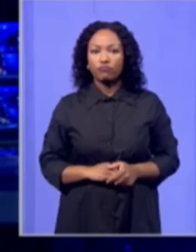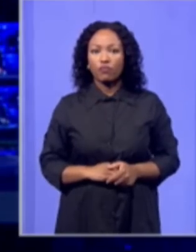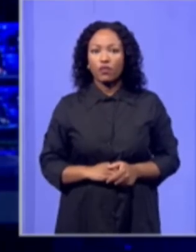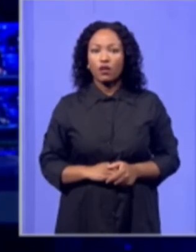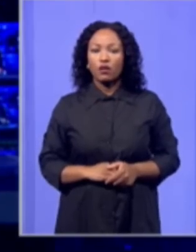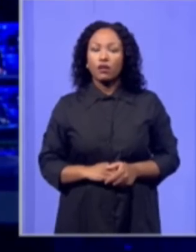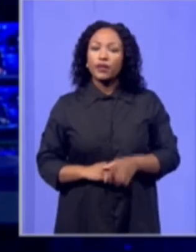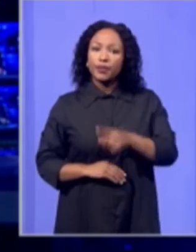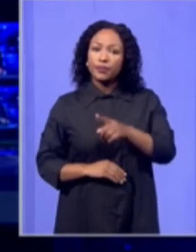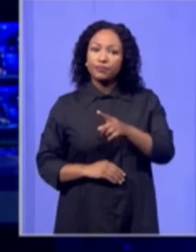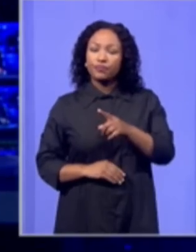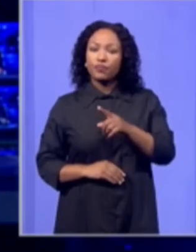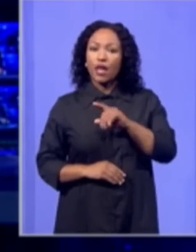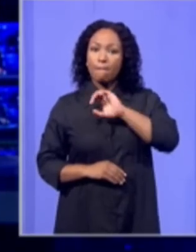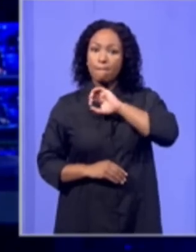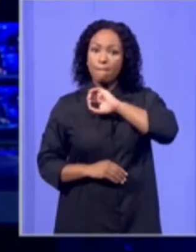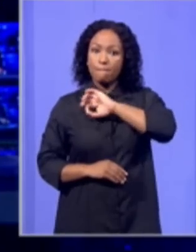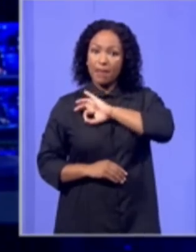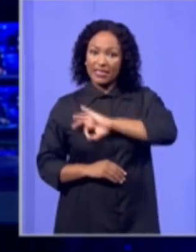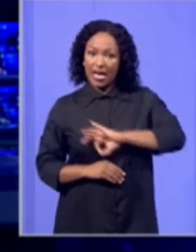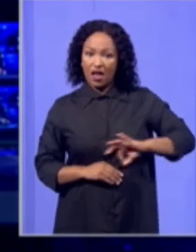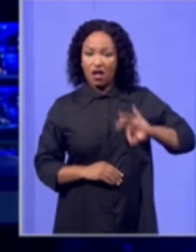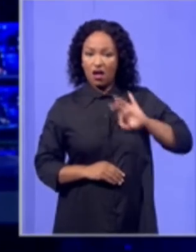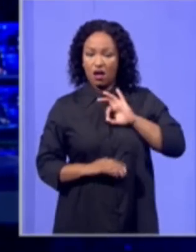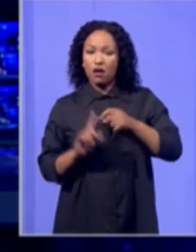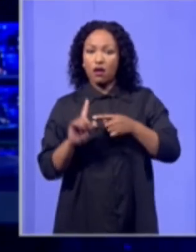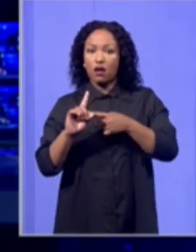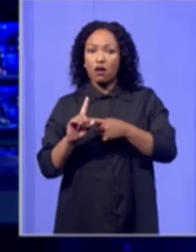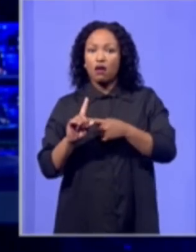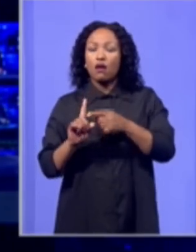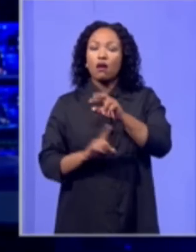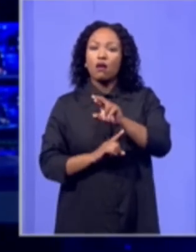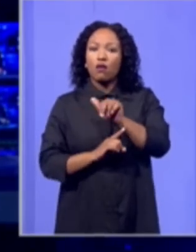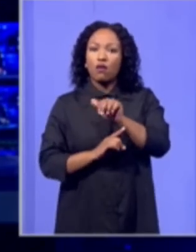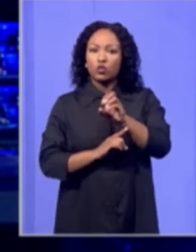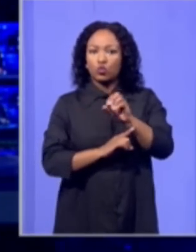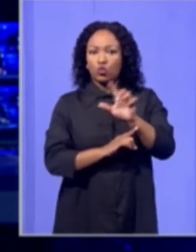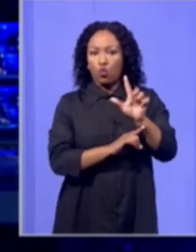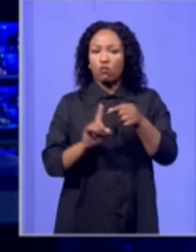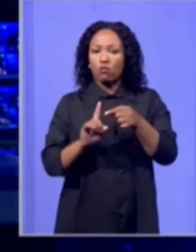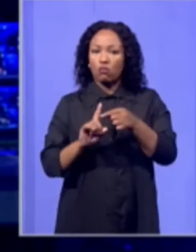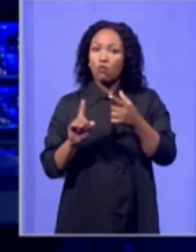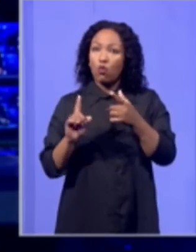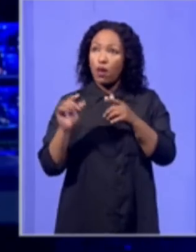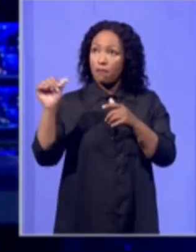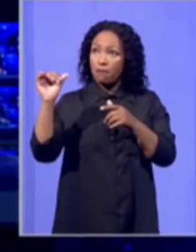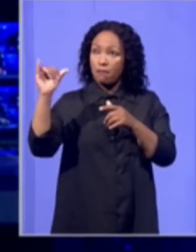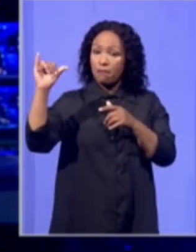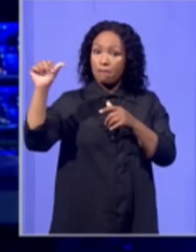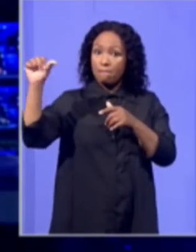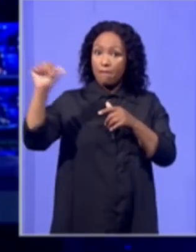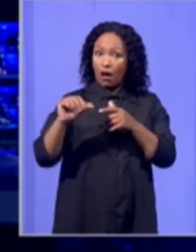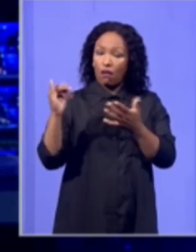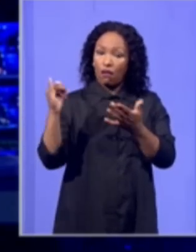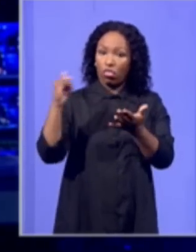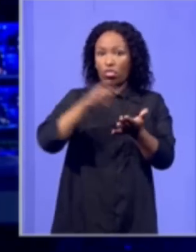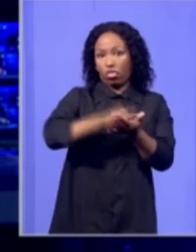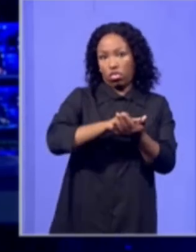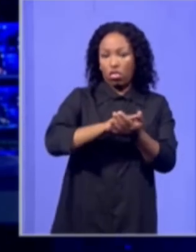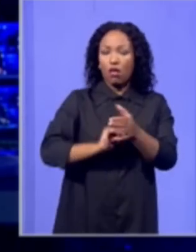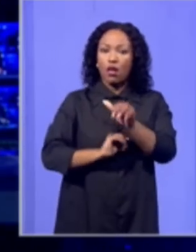Moambasadara wa Afrika Borwa kwa Amerika yo beleseditsweng Ibrahim Rasool wa amogetswe ka tlatsopedi monogae ke ANC